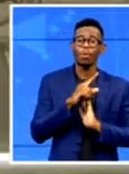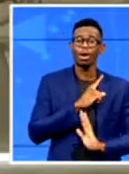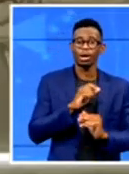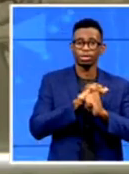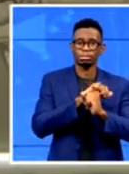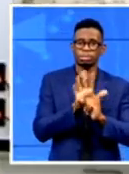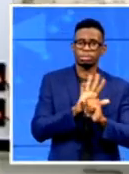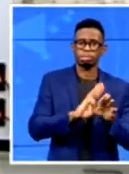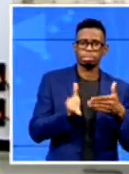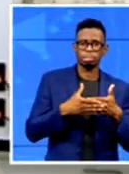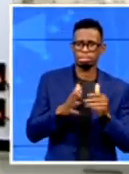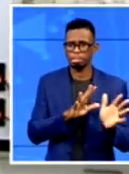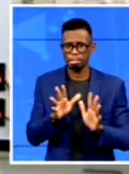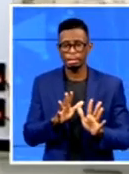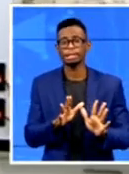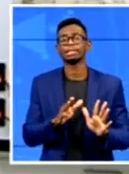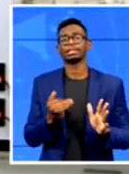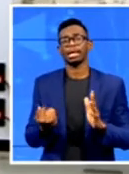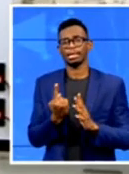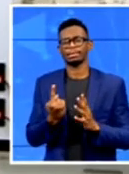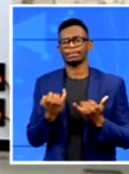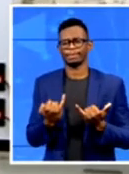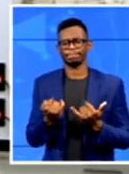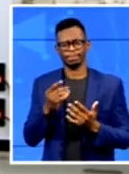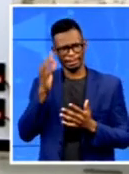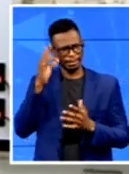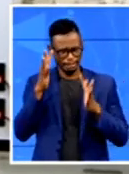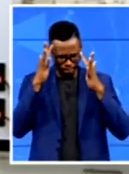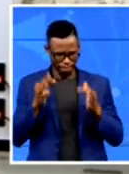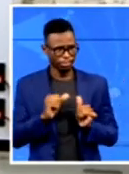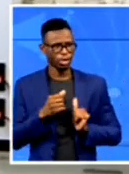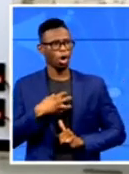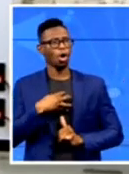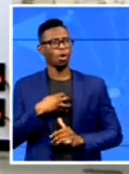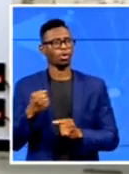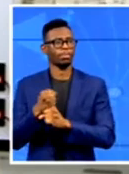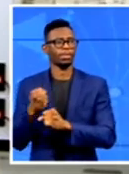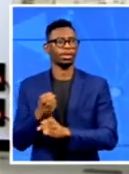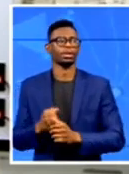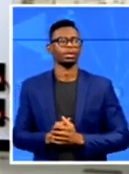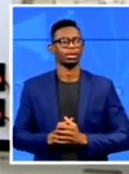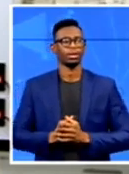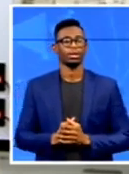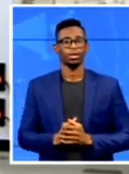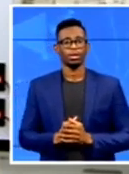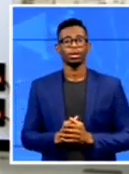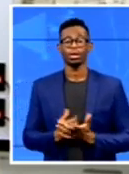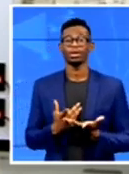manufactured APIs. COVID caused awareness of self-sufficiency, and that's